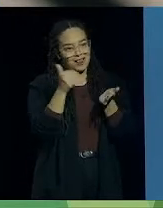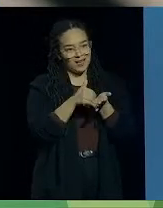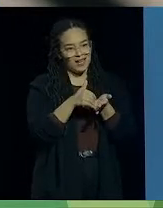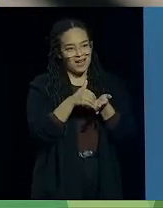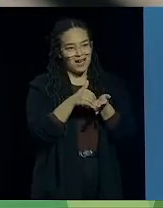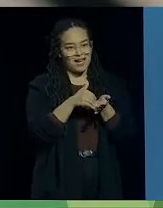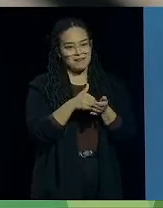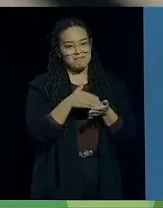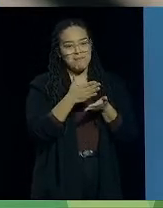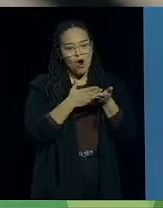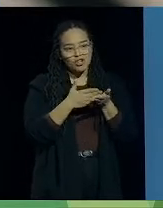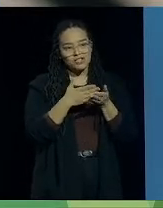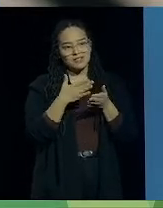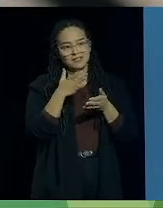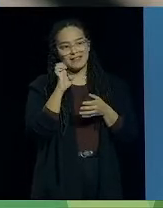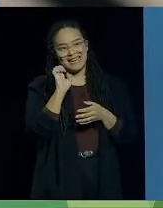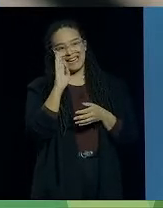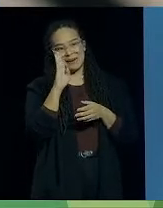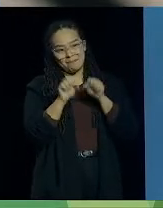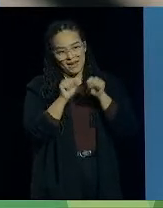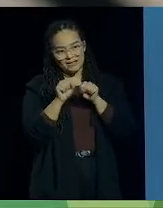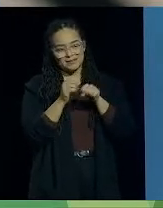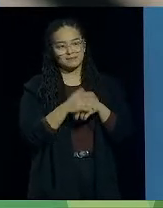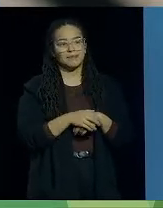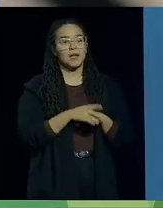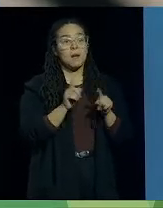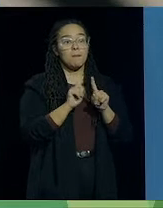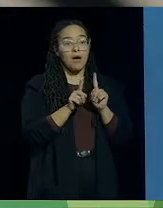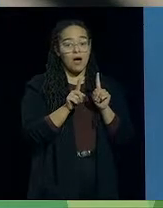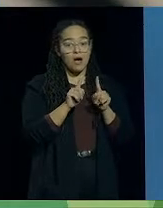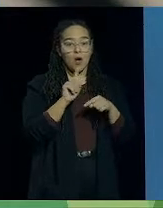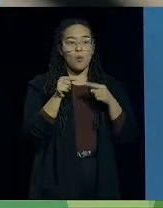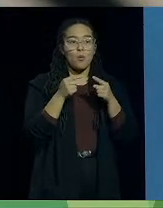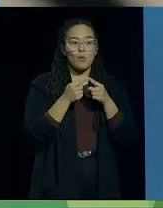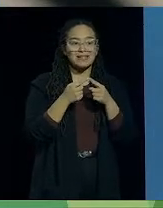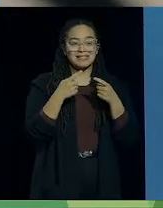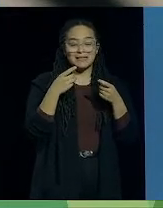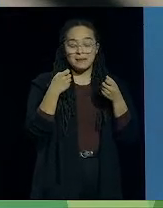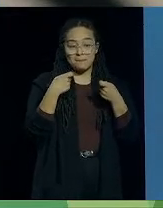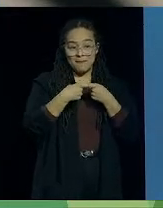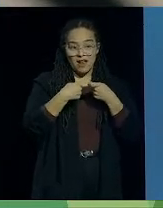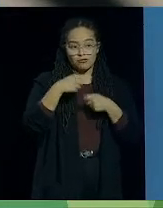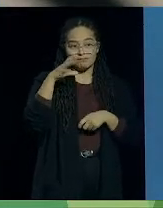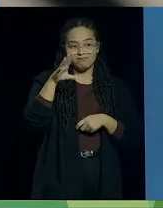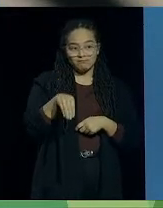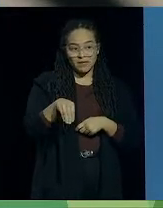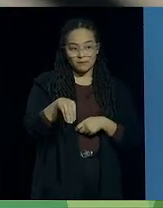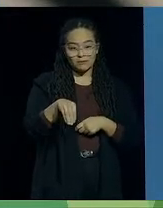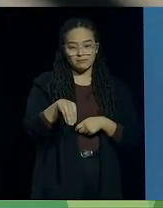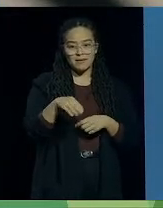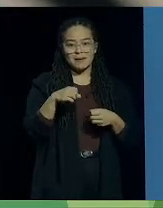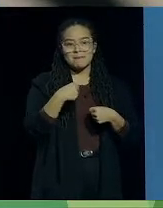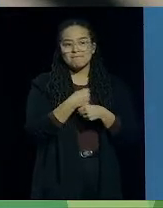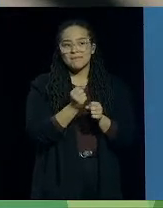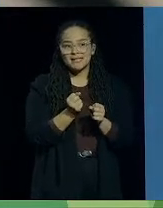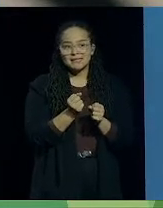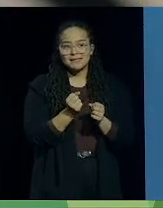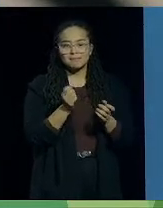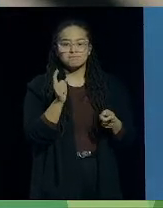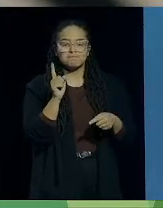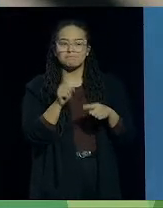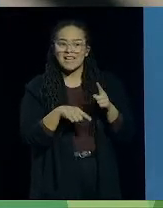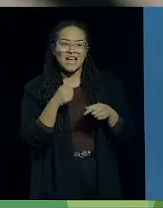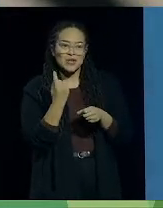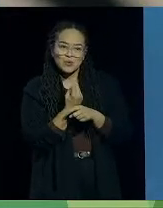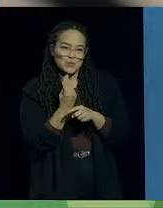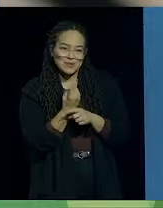easily resold components on an e-bike. But once a battery has been disabled, it's